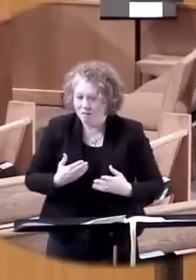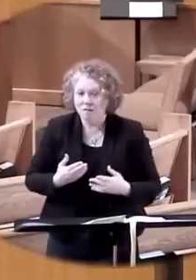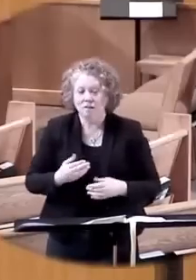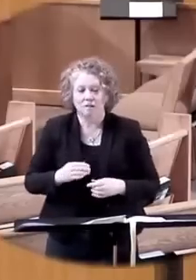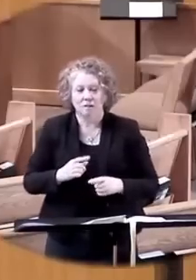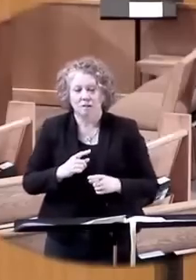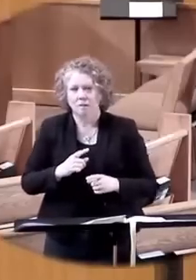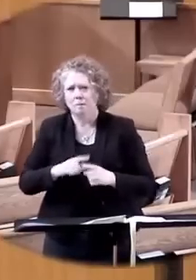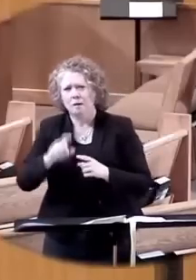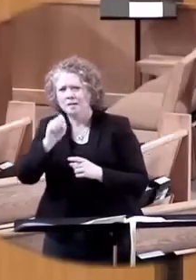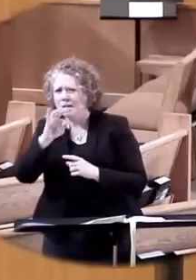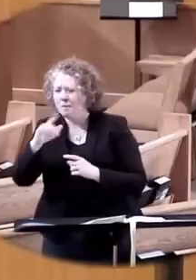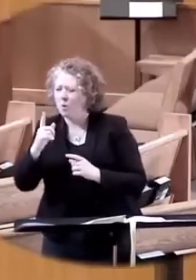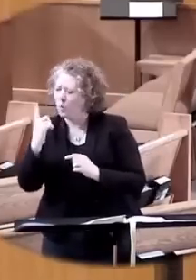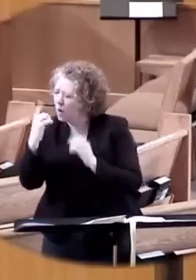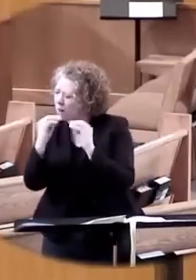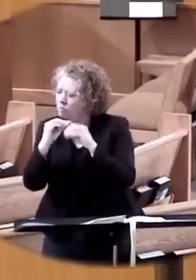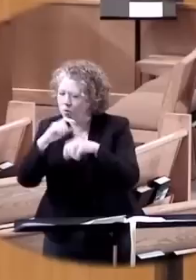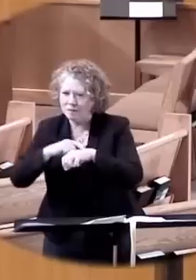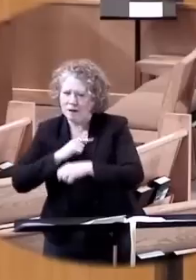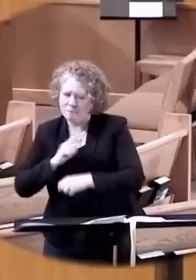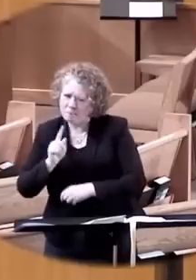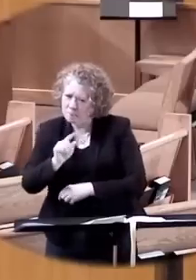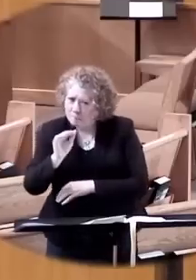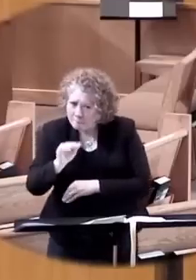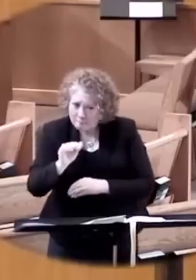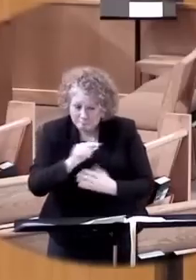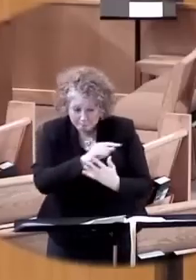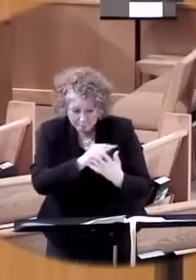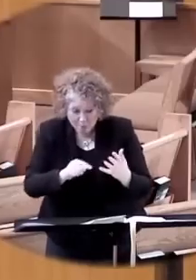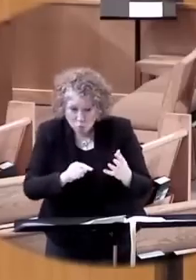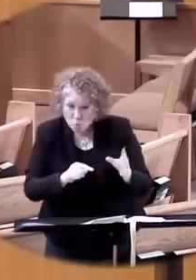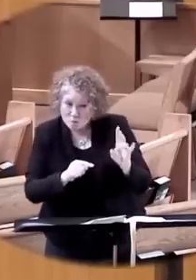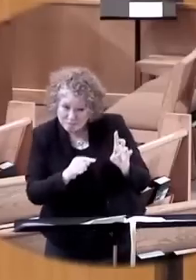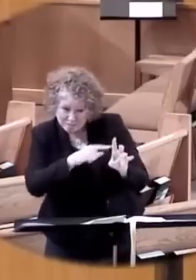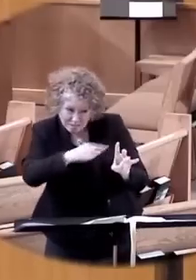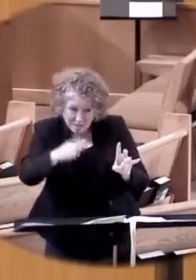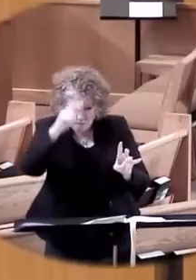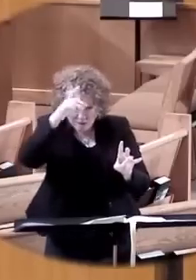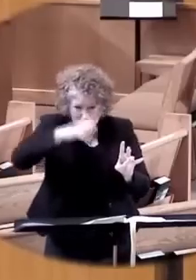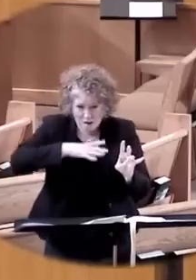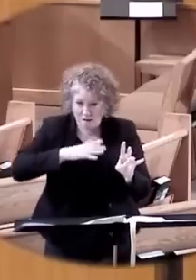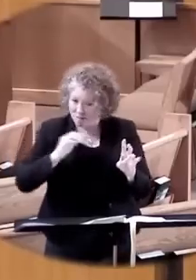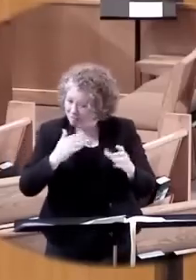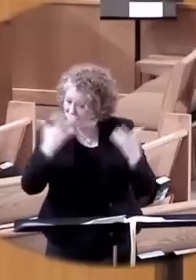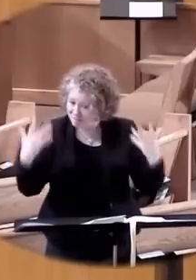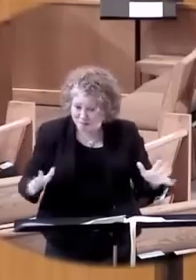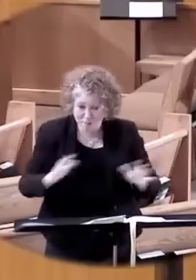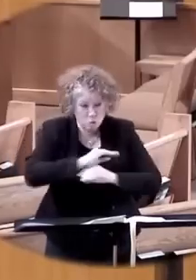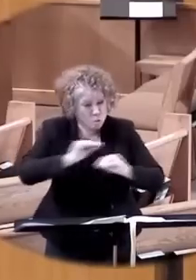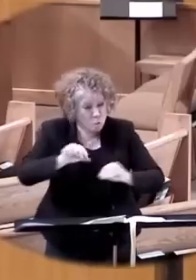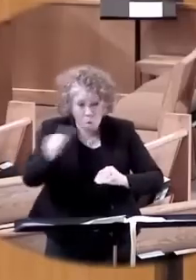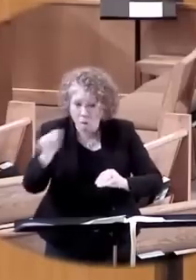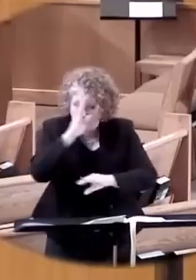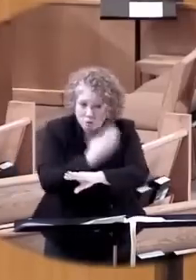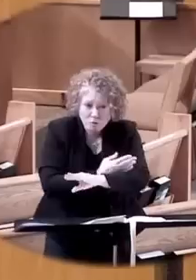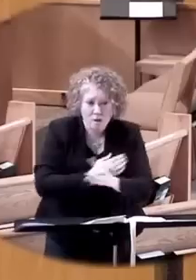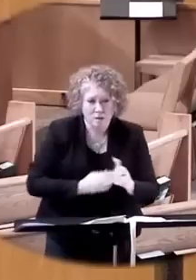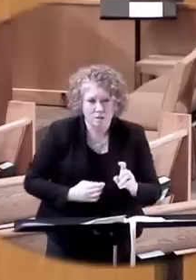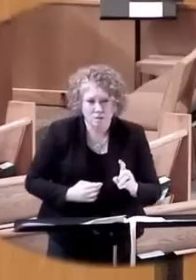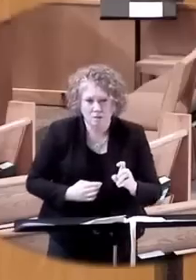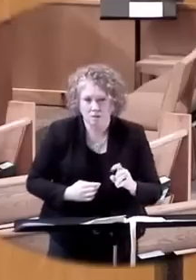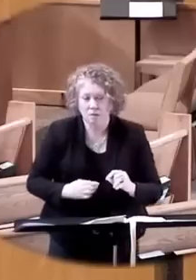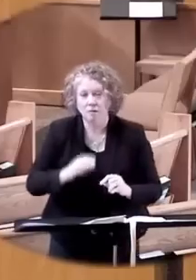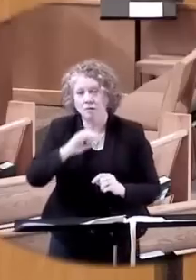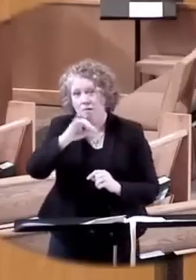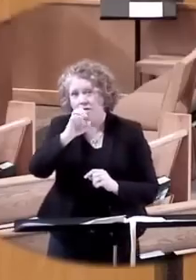Samuel goes to Jesse one more time, saying, are these all of your sons? And Jesse says, I do have